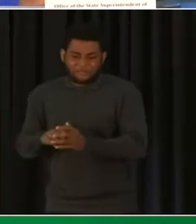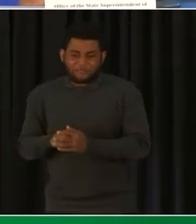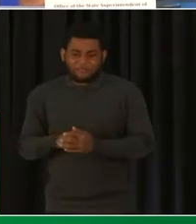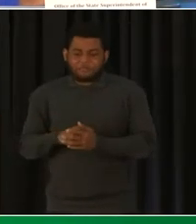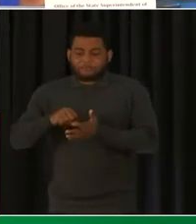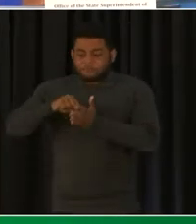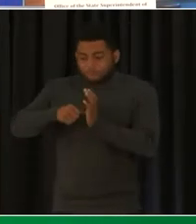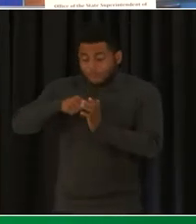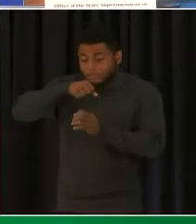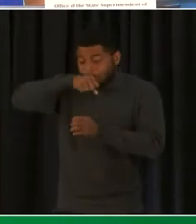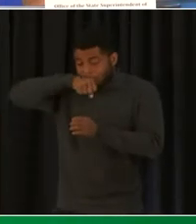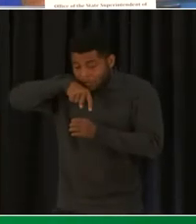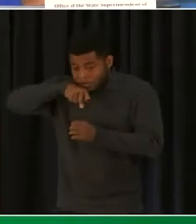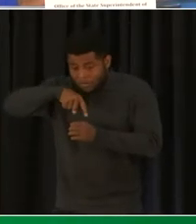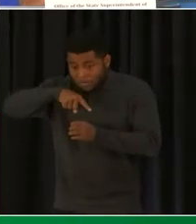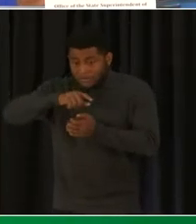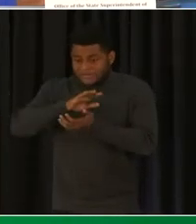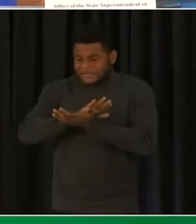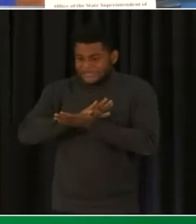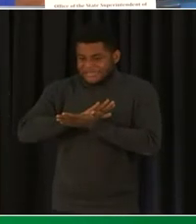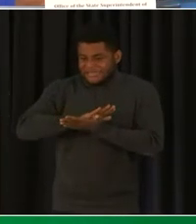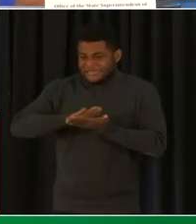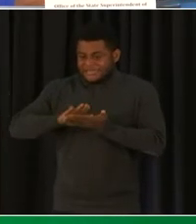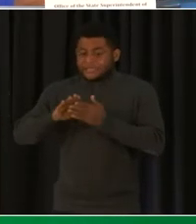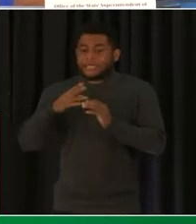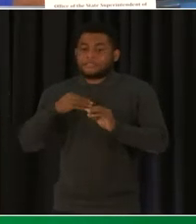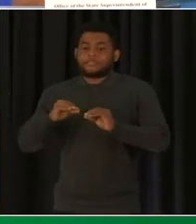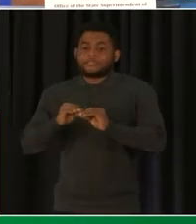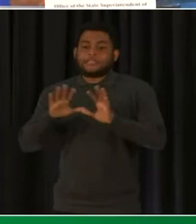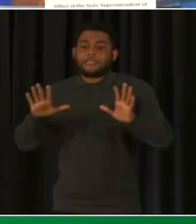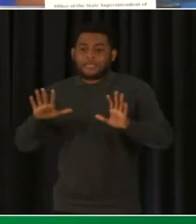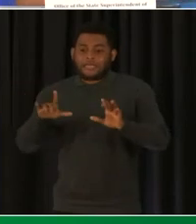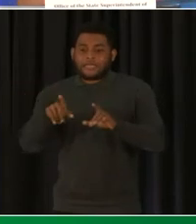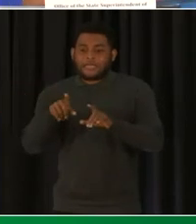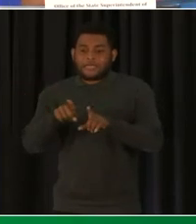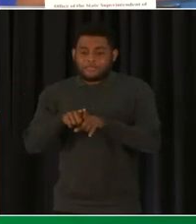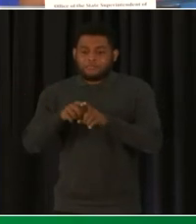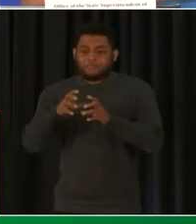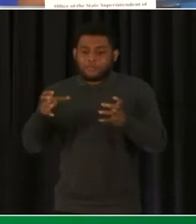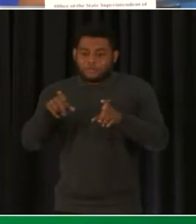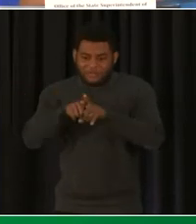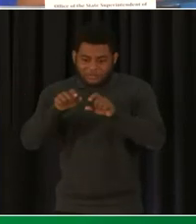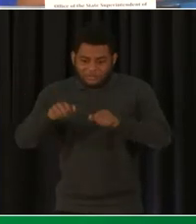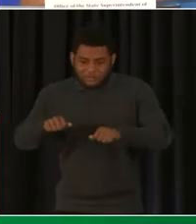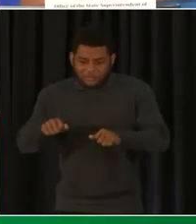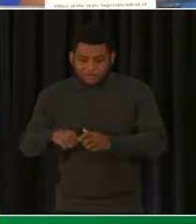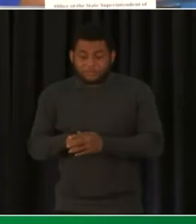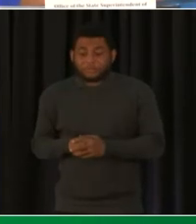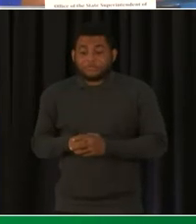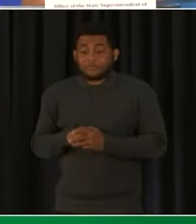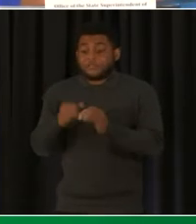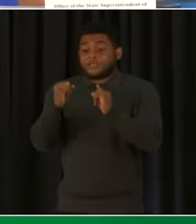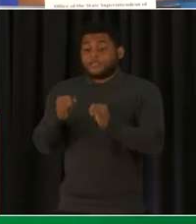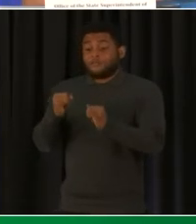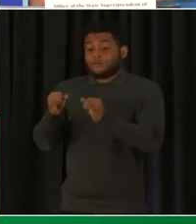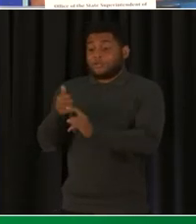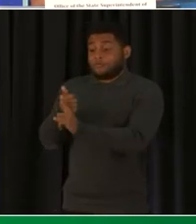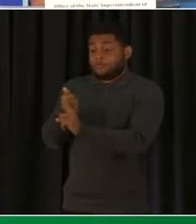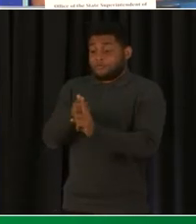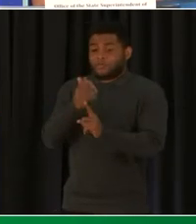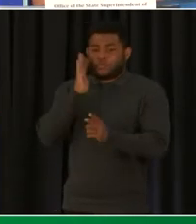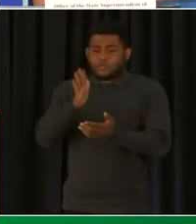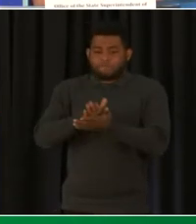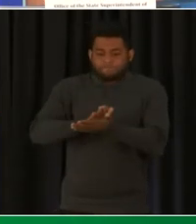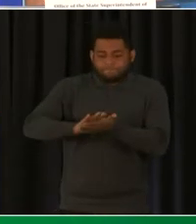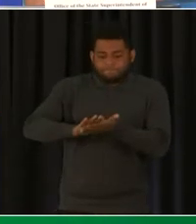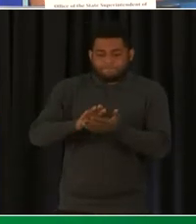that drool or saliva is as clean and clear as possible. Individuals will sanitize or wash their hands and then